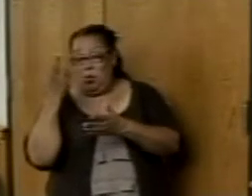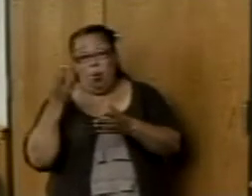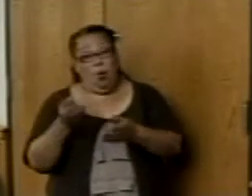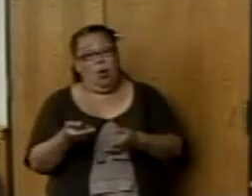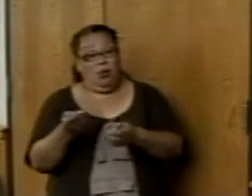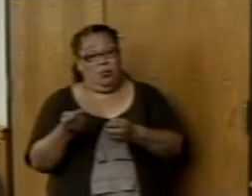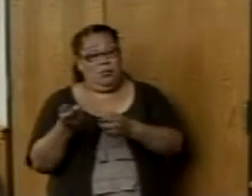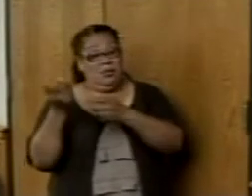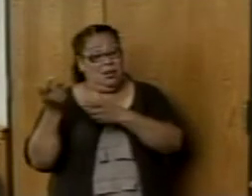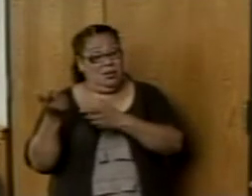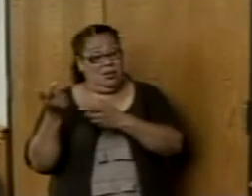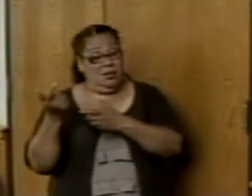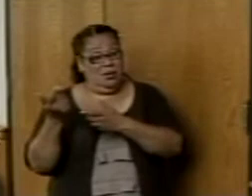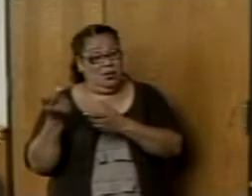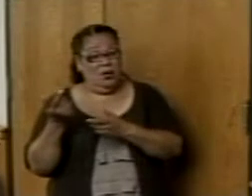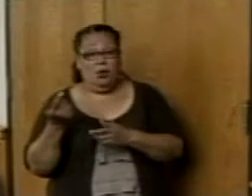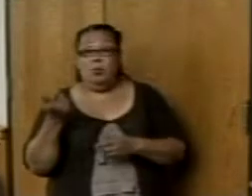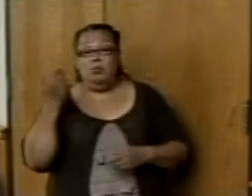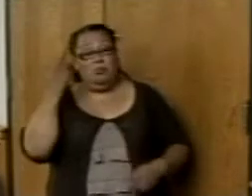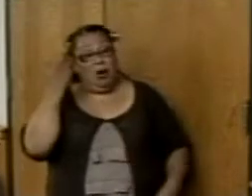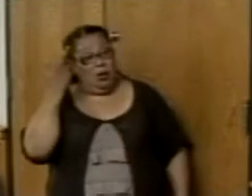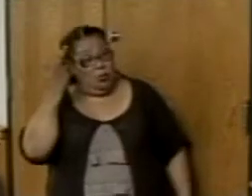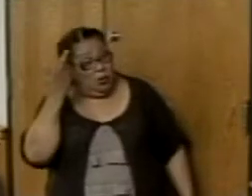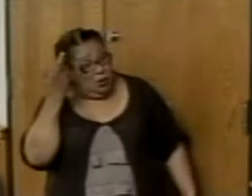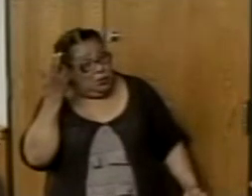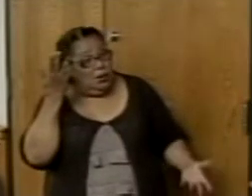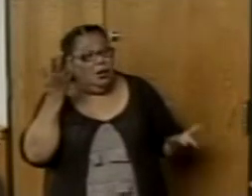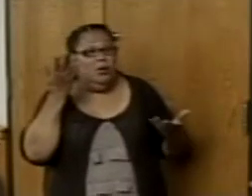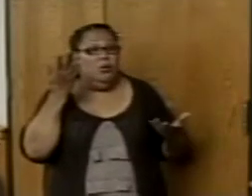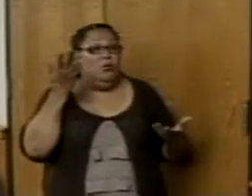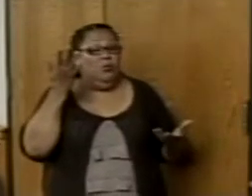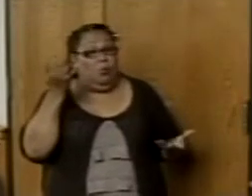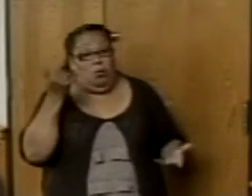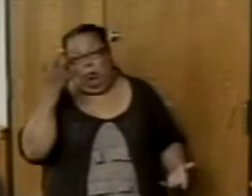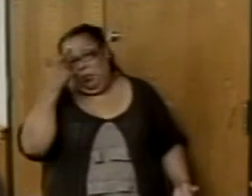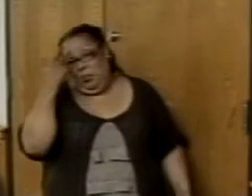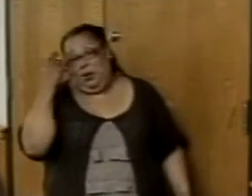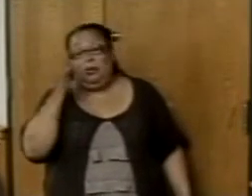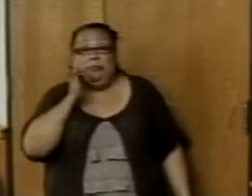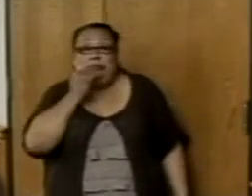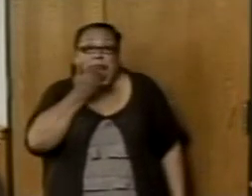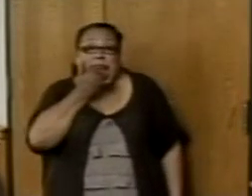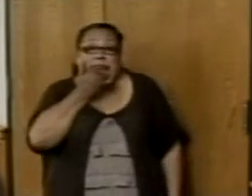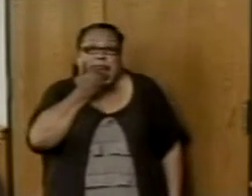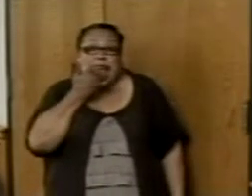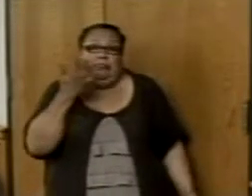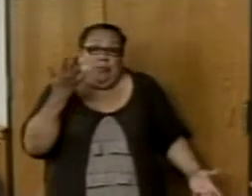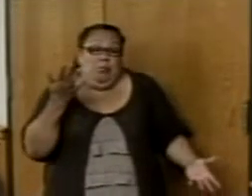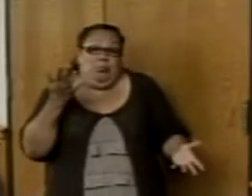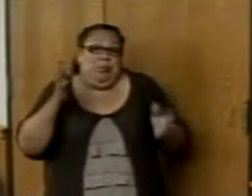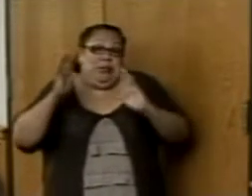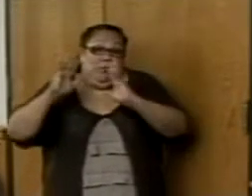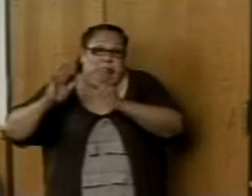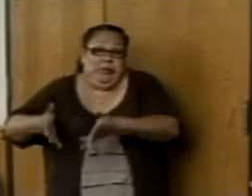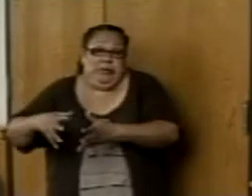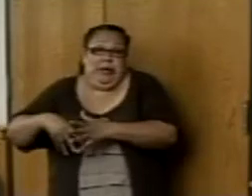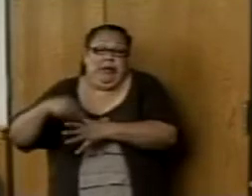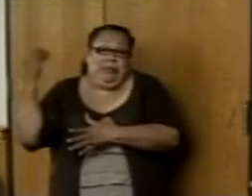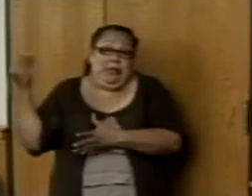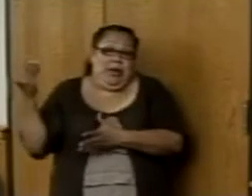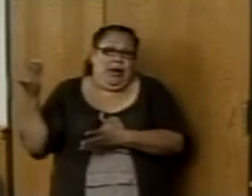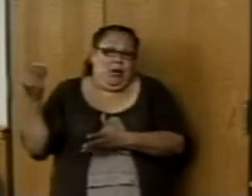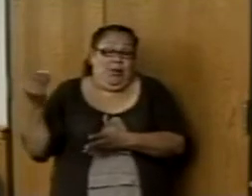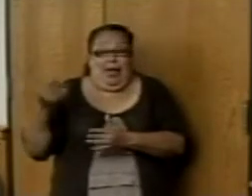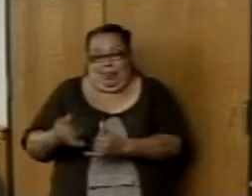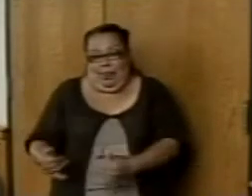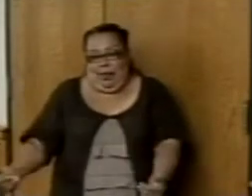left out either by purpose or it was left out because of mistake. But it was left out. That's